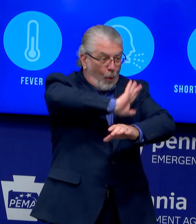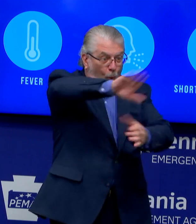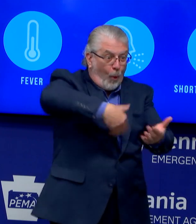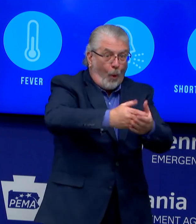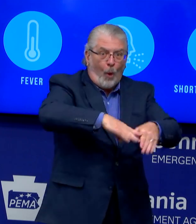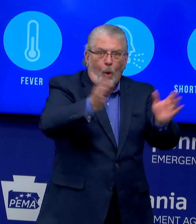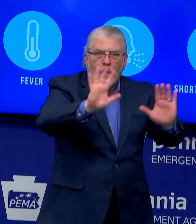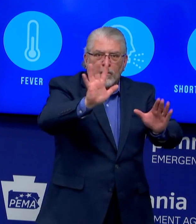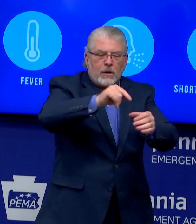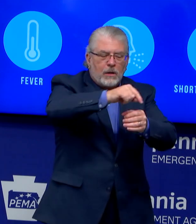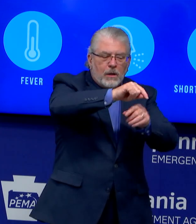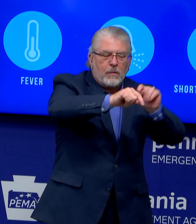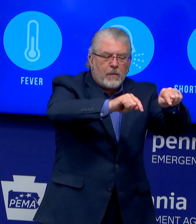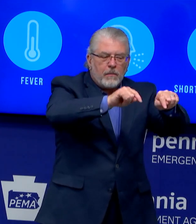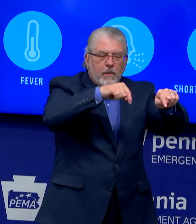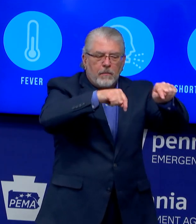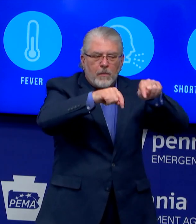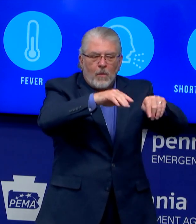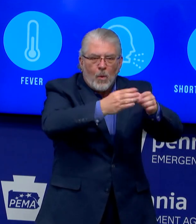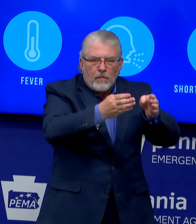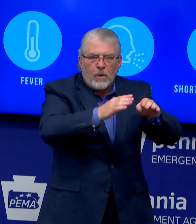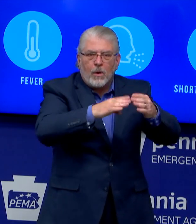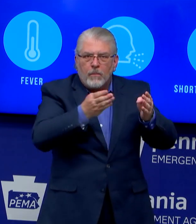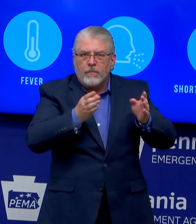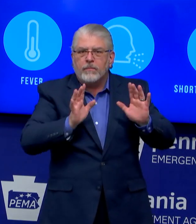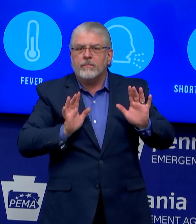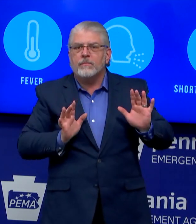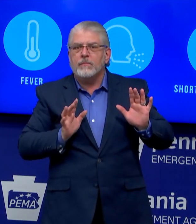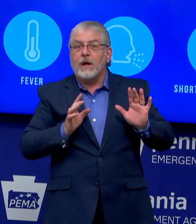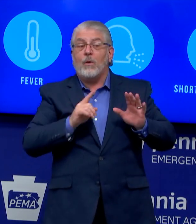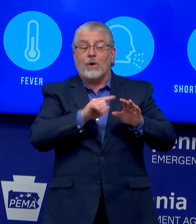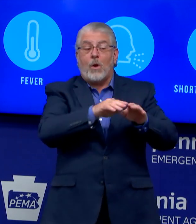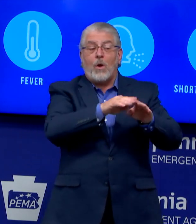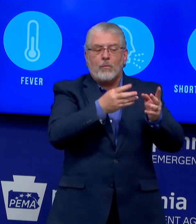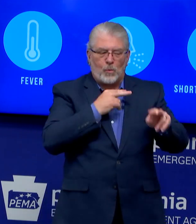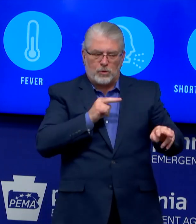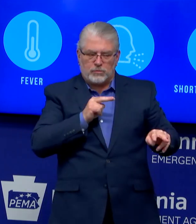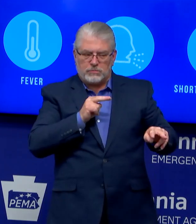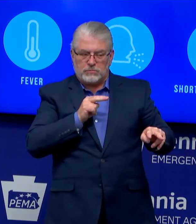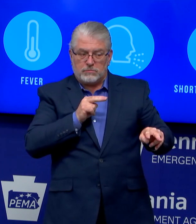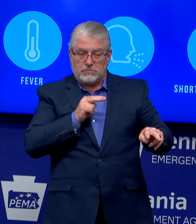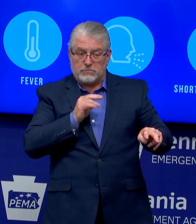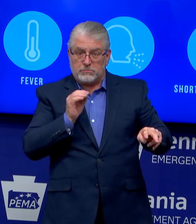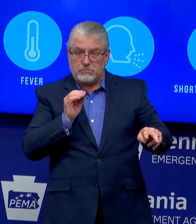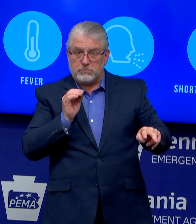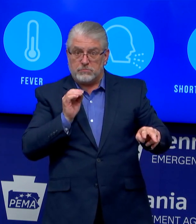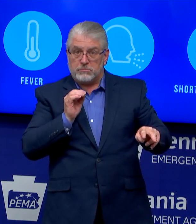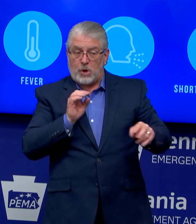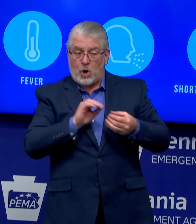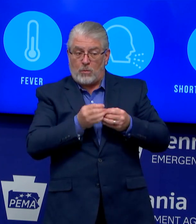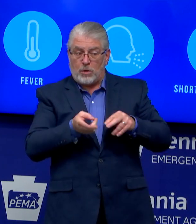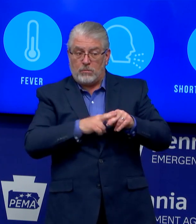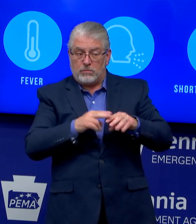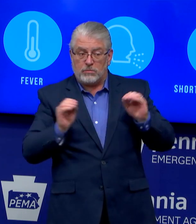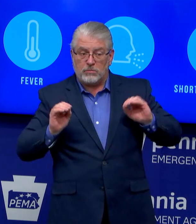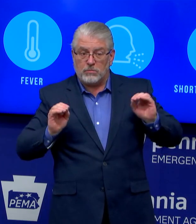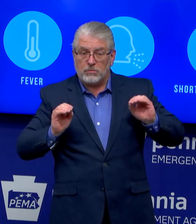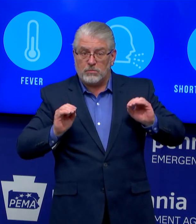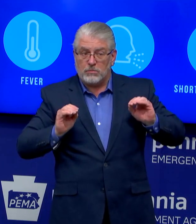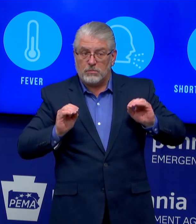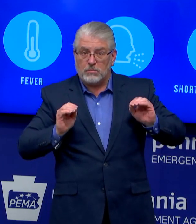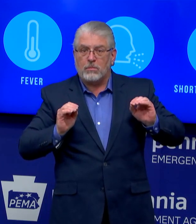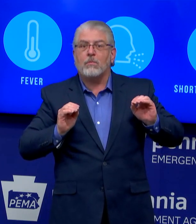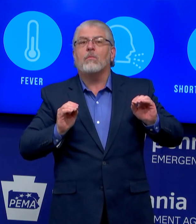And then we're going to watch it really closely in those areas to make sure that there are no new spikes. And then we'll do that in a progressive